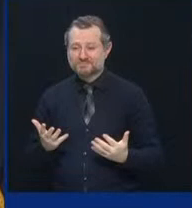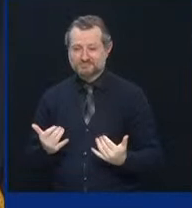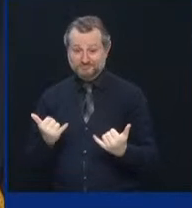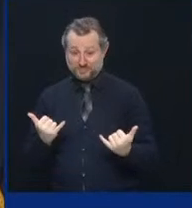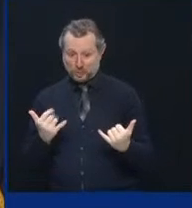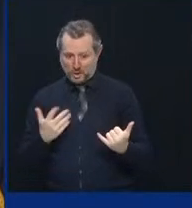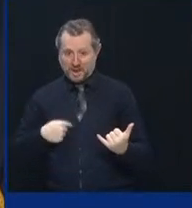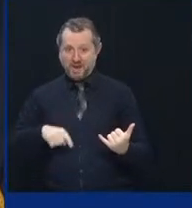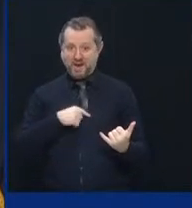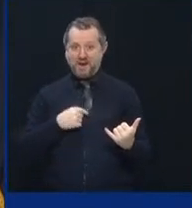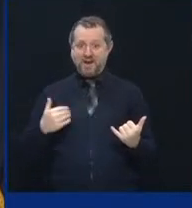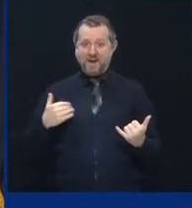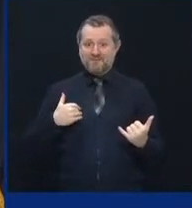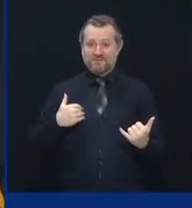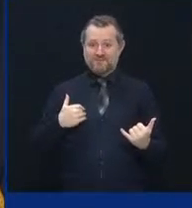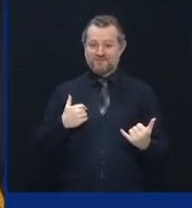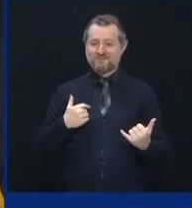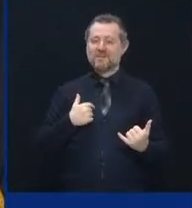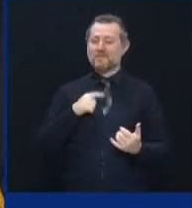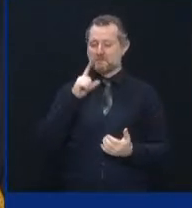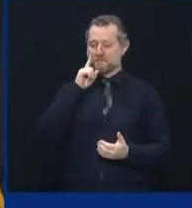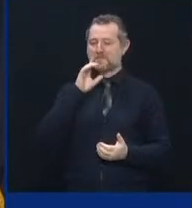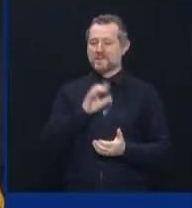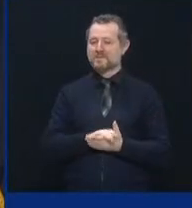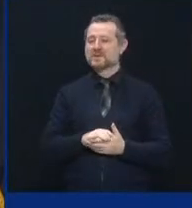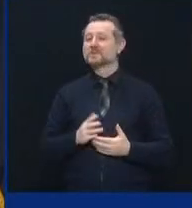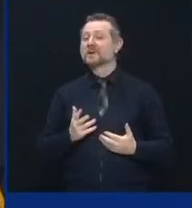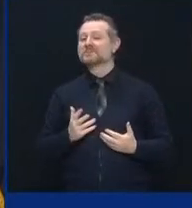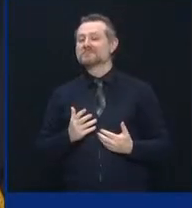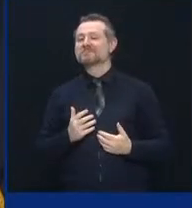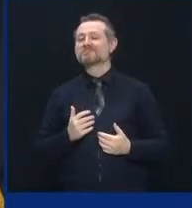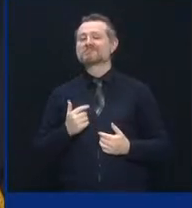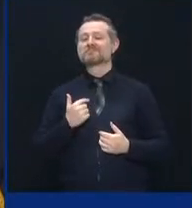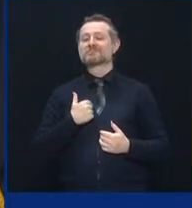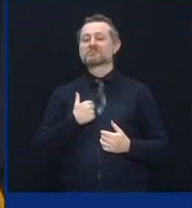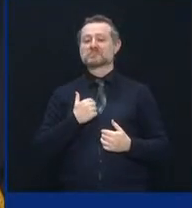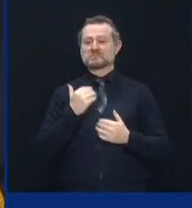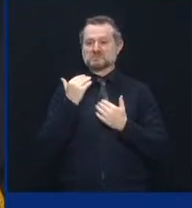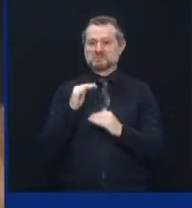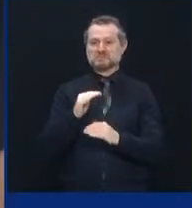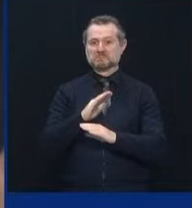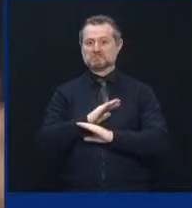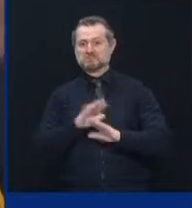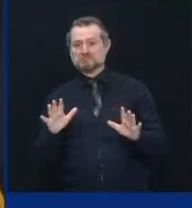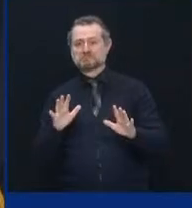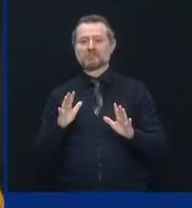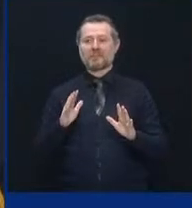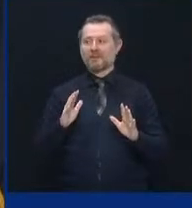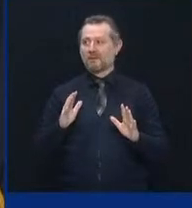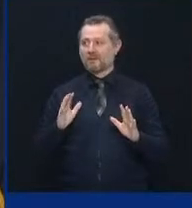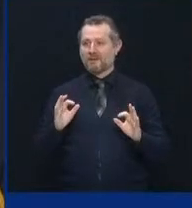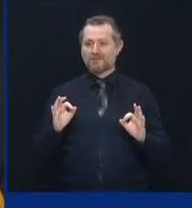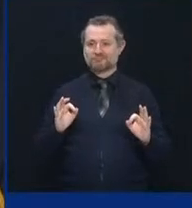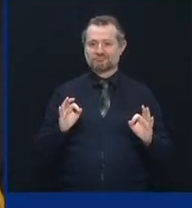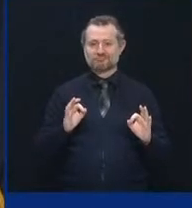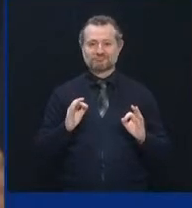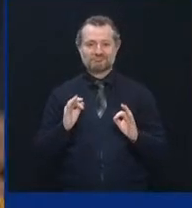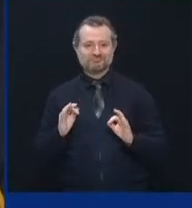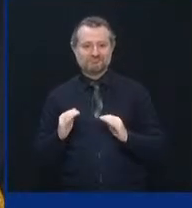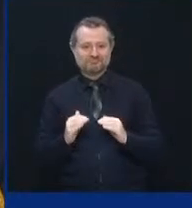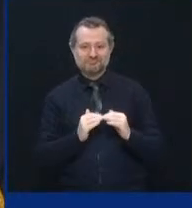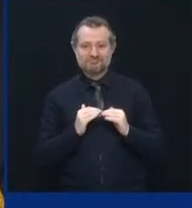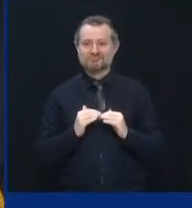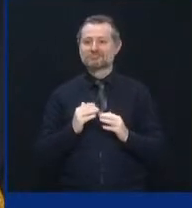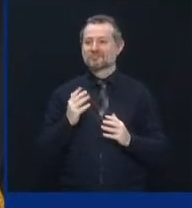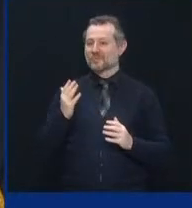believe these measures are justified because these measures were taken because of the surge that was coming.